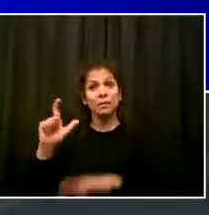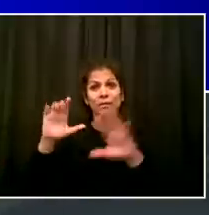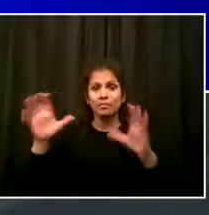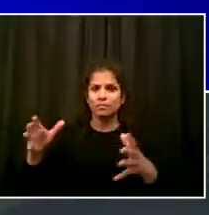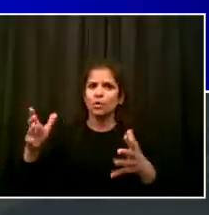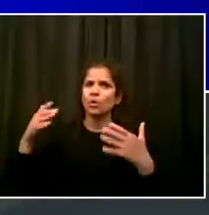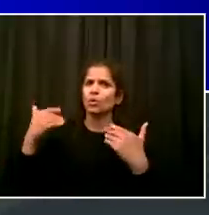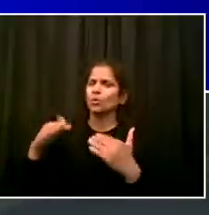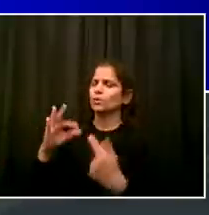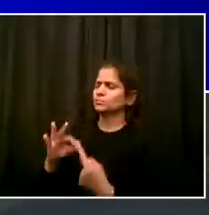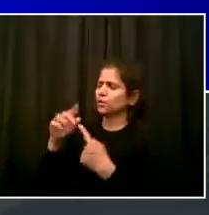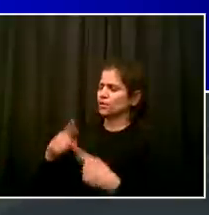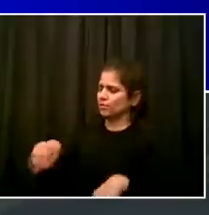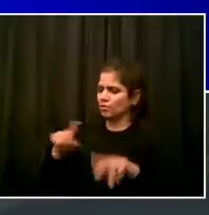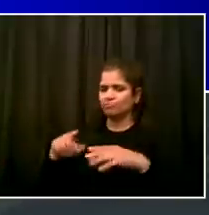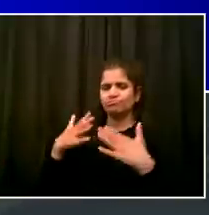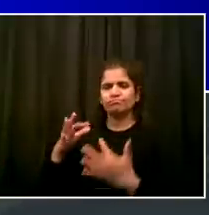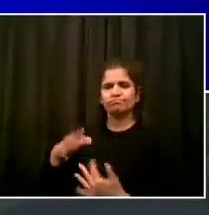we will all move forward together.